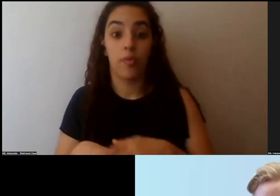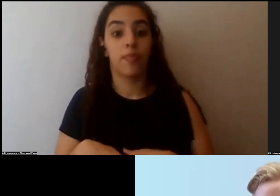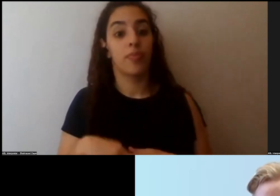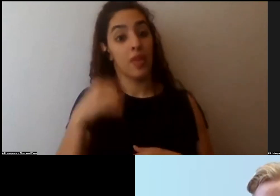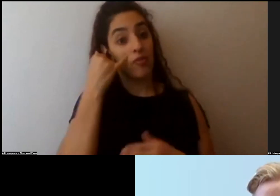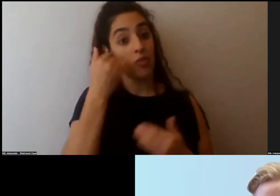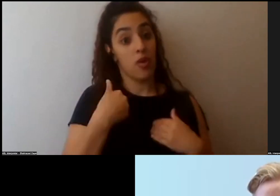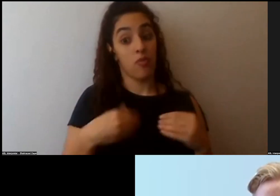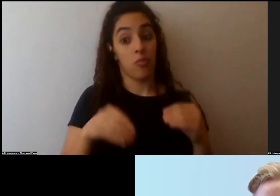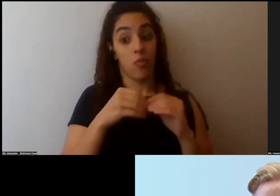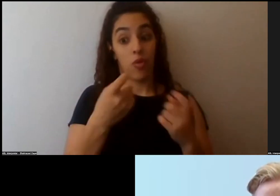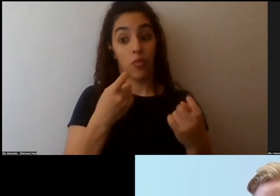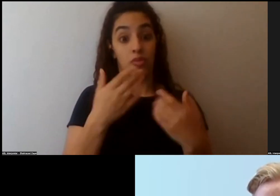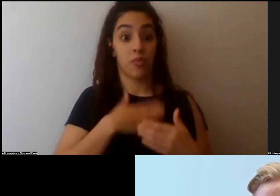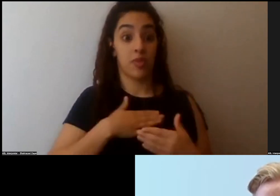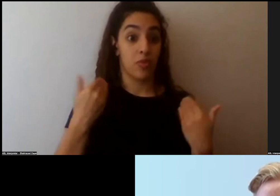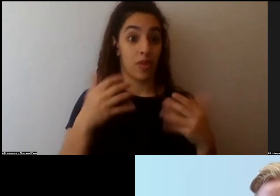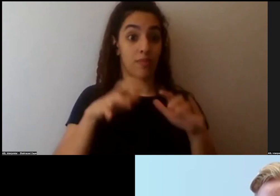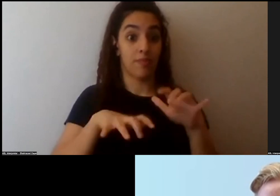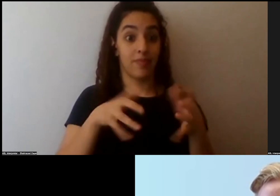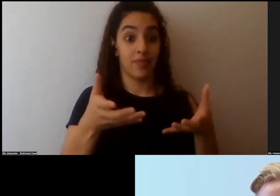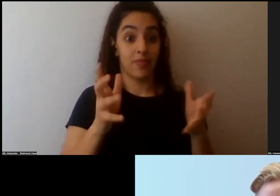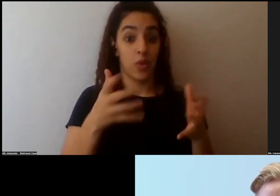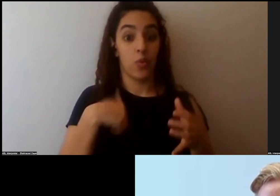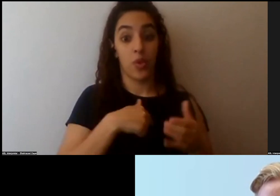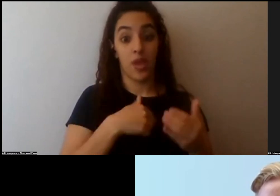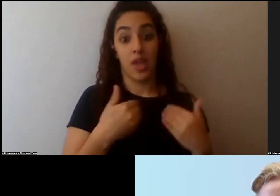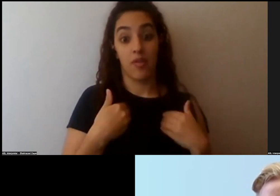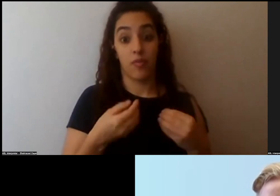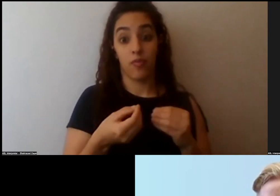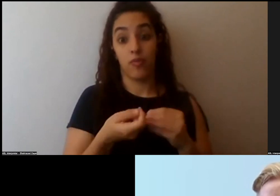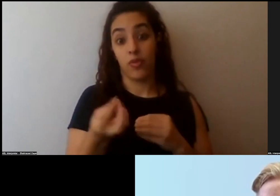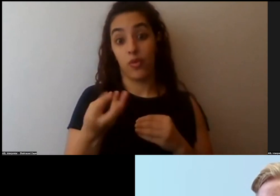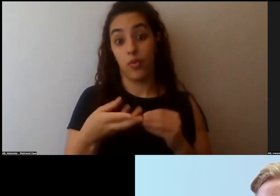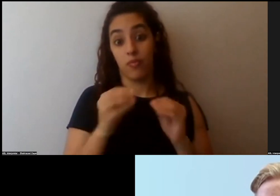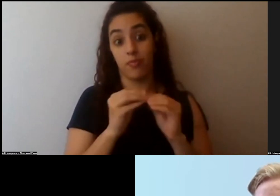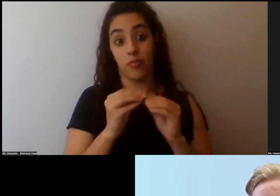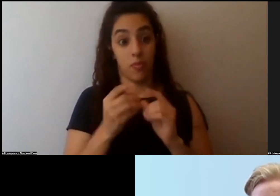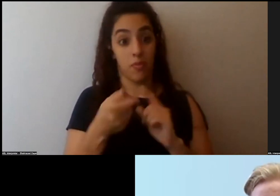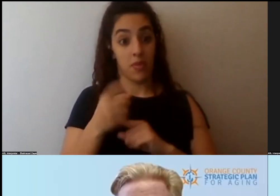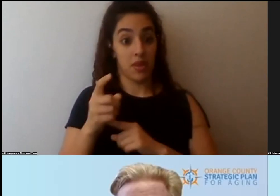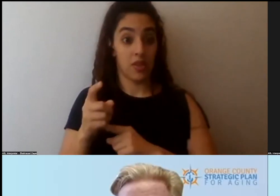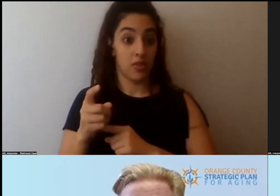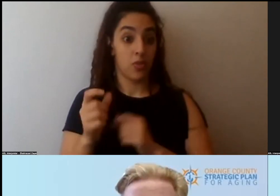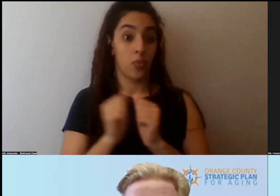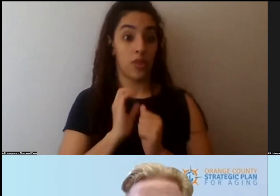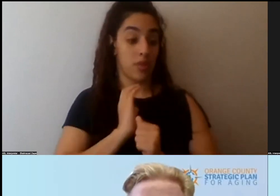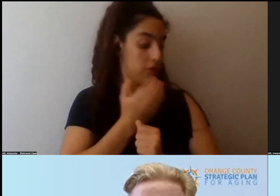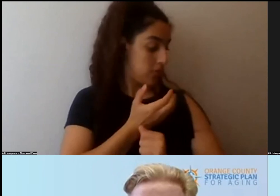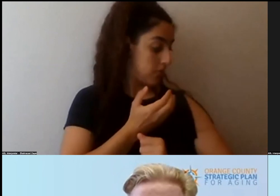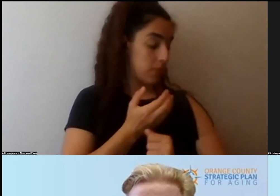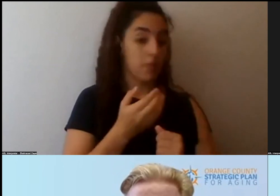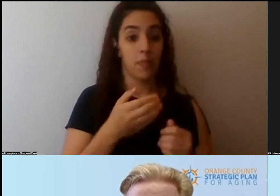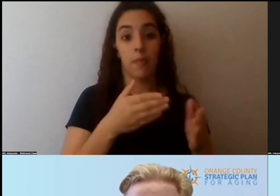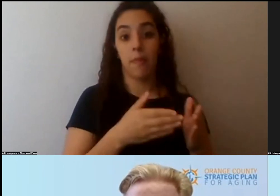a few moments with our panelists still with us. While you drop those in, I want to thank in particular our